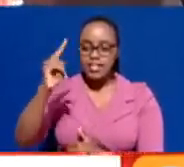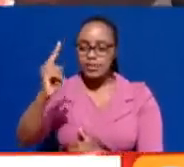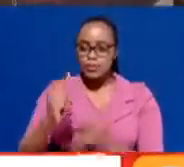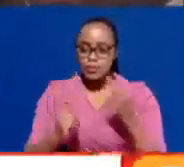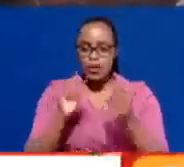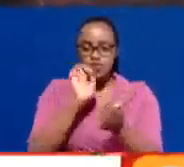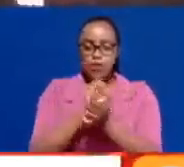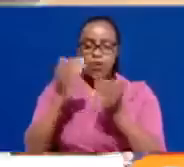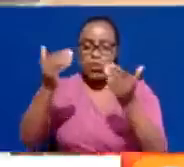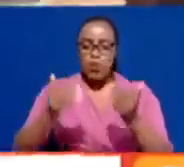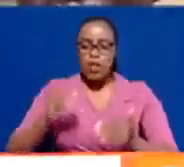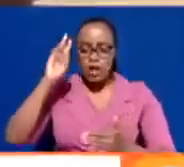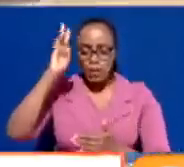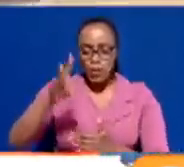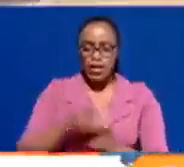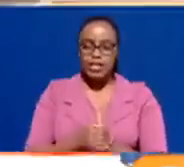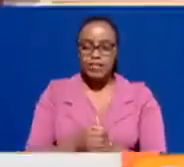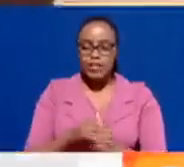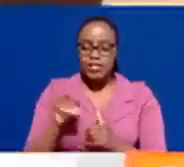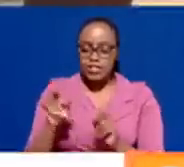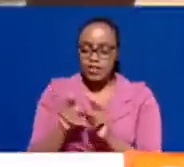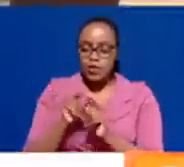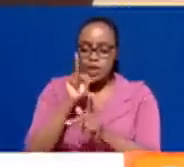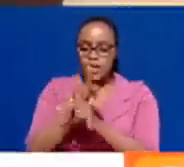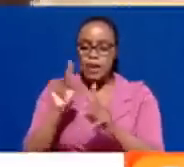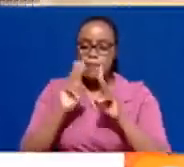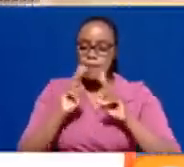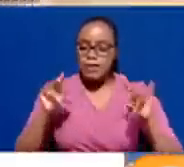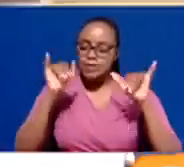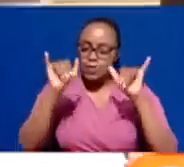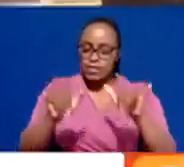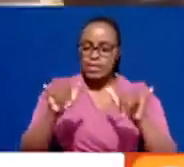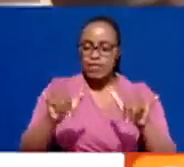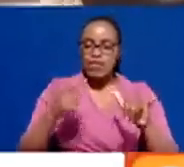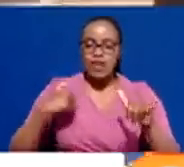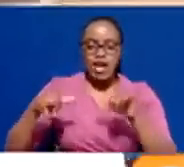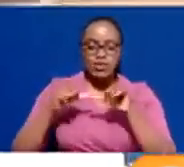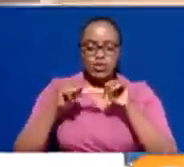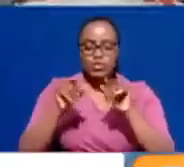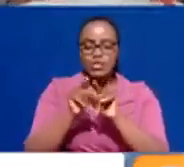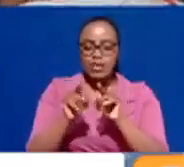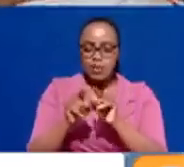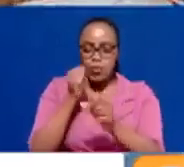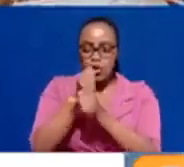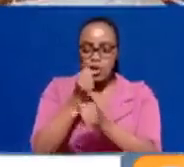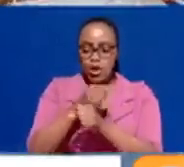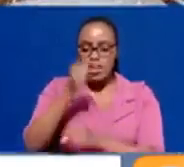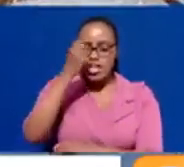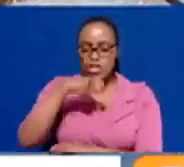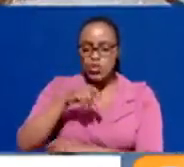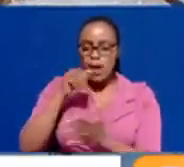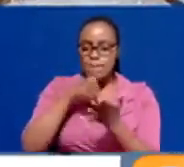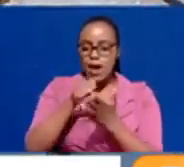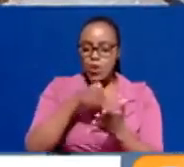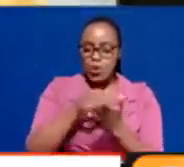Bondo, tutamkaribisha. Tunataka imani, amani, ndeidumu, tuendelea amani, tuendelea na kazi yetu. In Kitui,